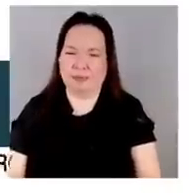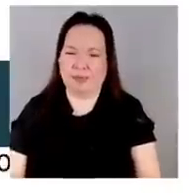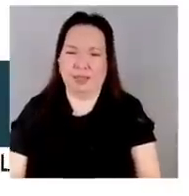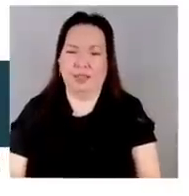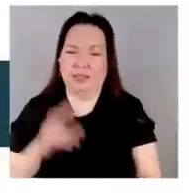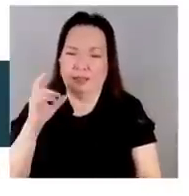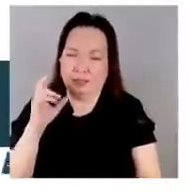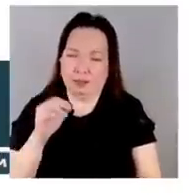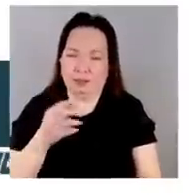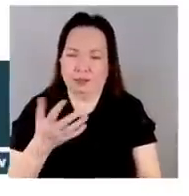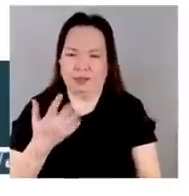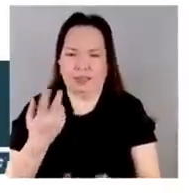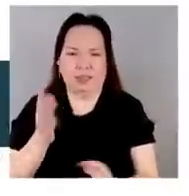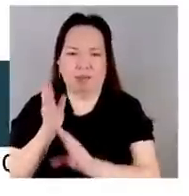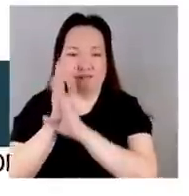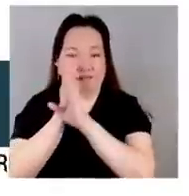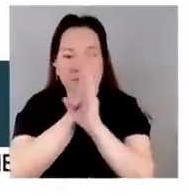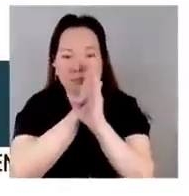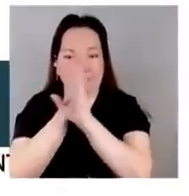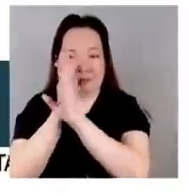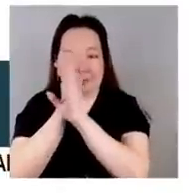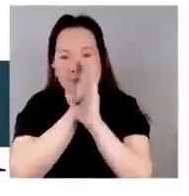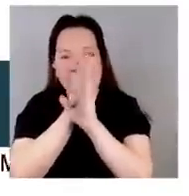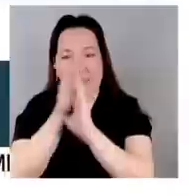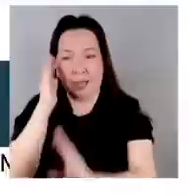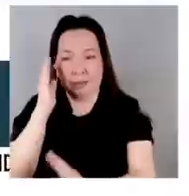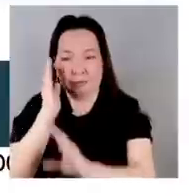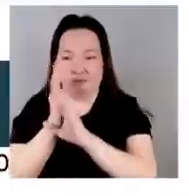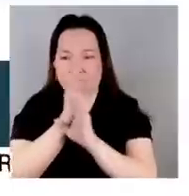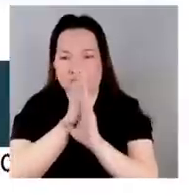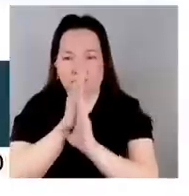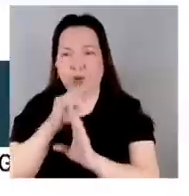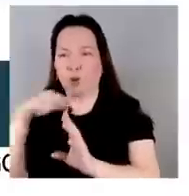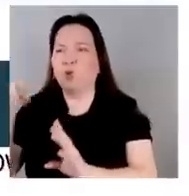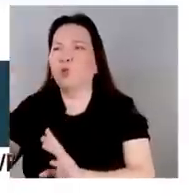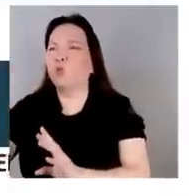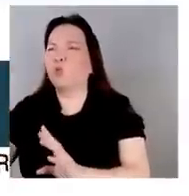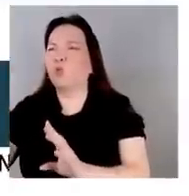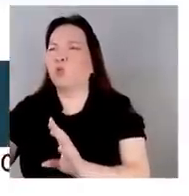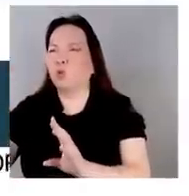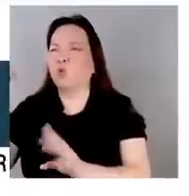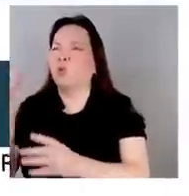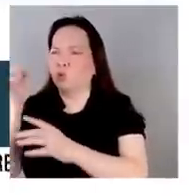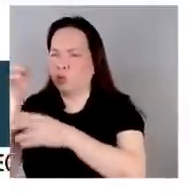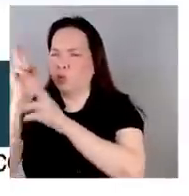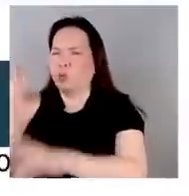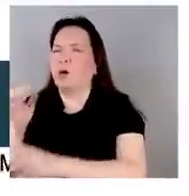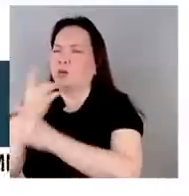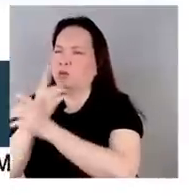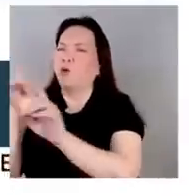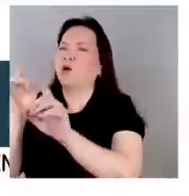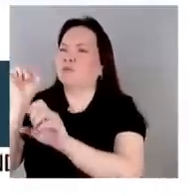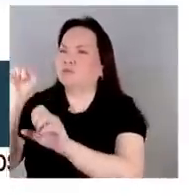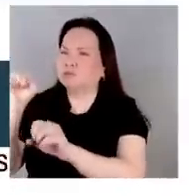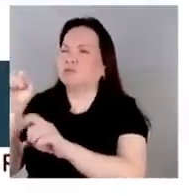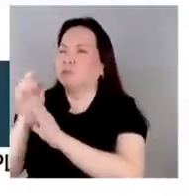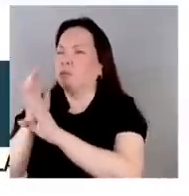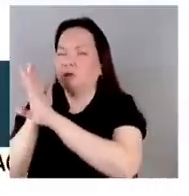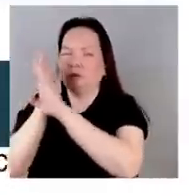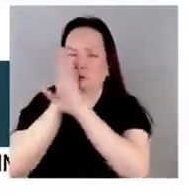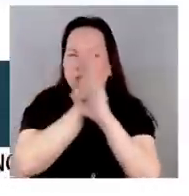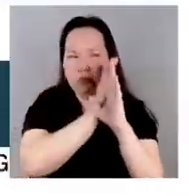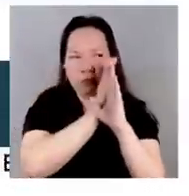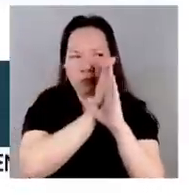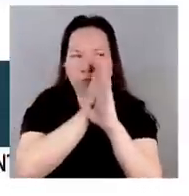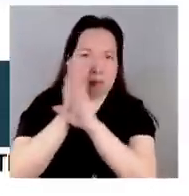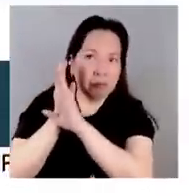engaging in double talk. It is duplicitous to say on the one hand that we are going to uphold the principles of democracy and then at the same time say